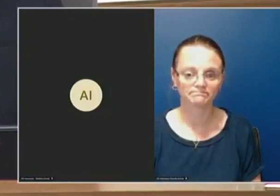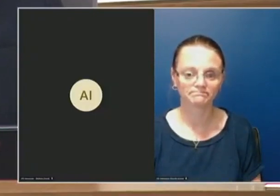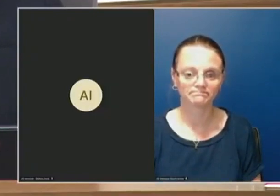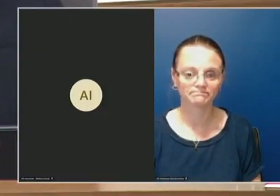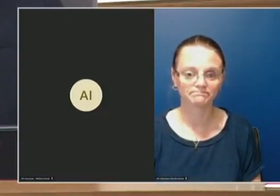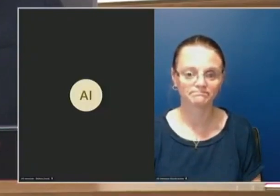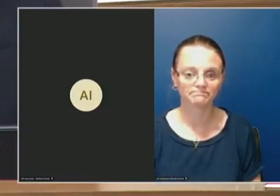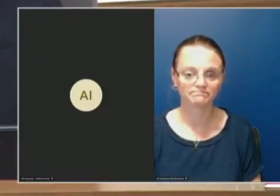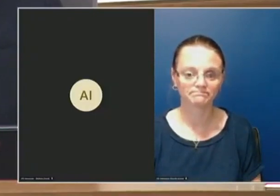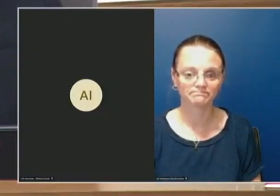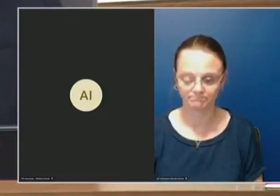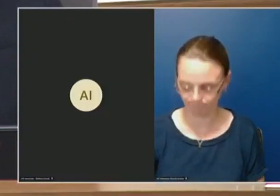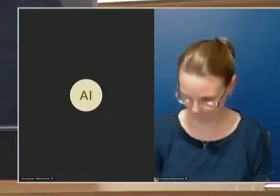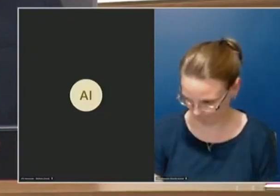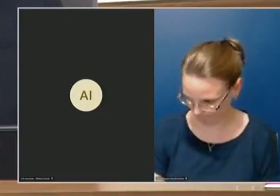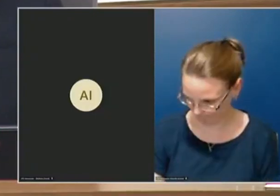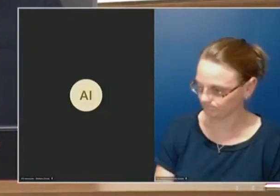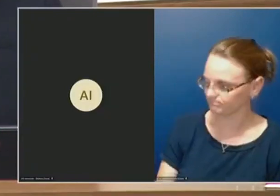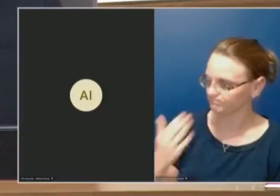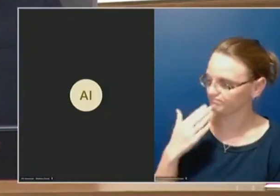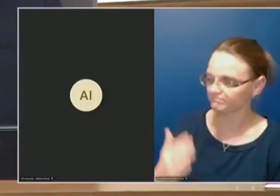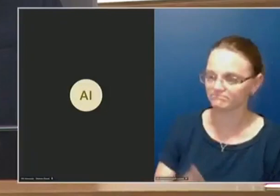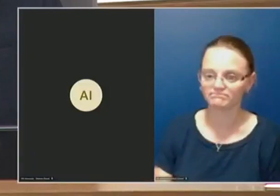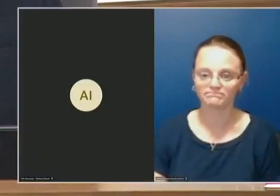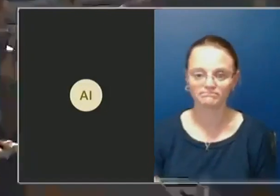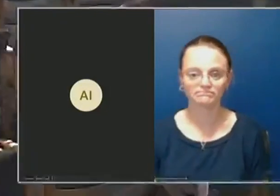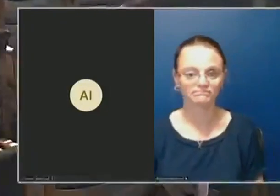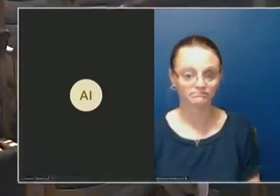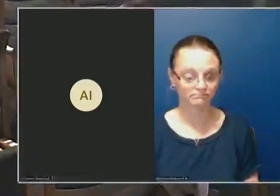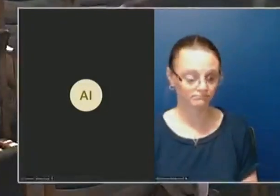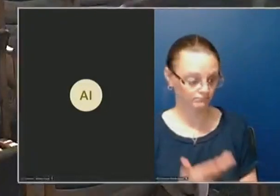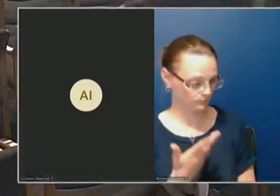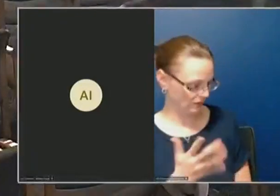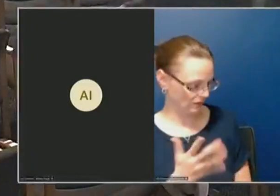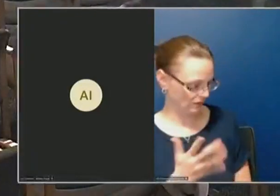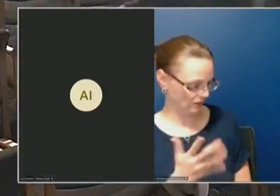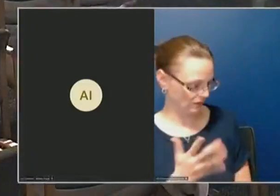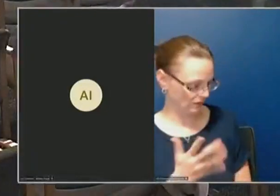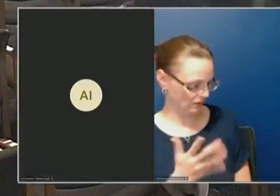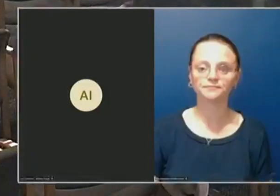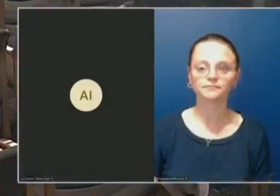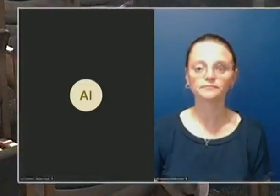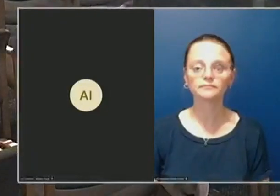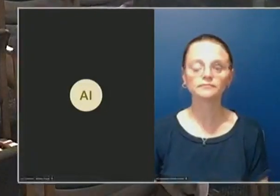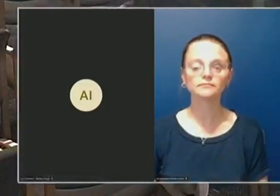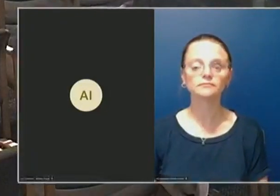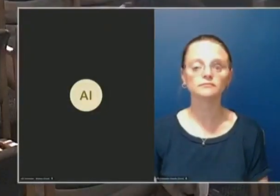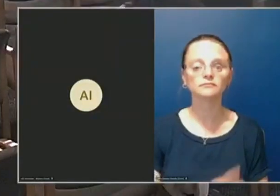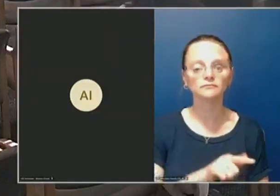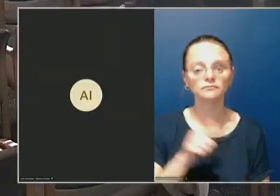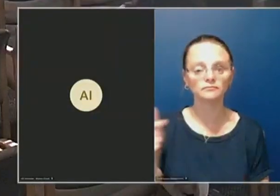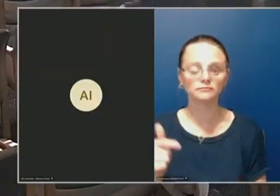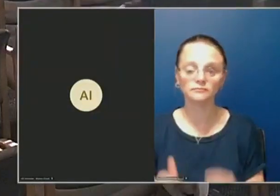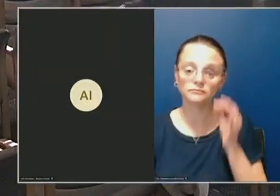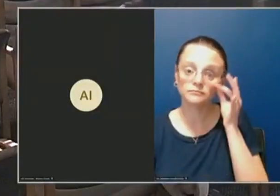Okay. I want to make sure you're finished. Yeah. Okay. Representative Conrad. Thank you, Chair.